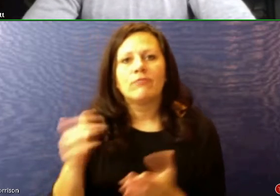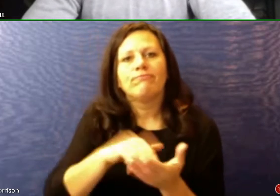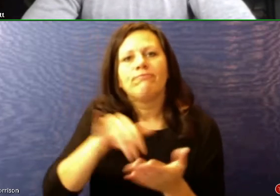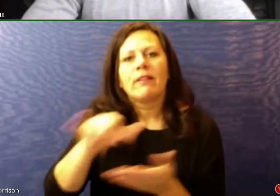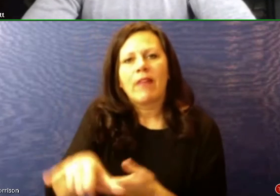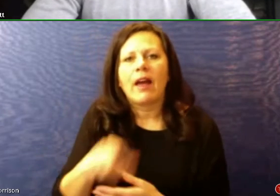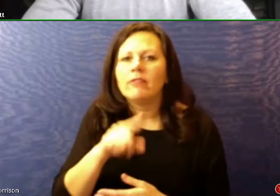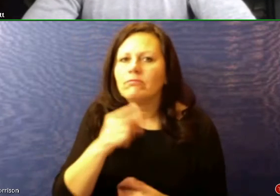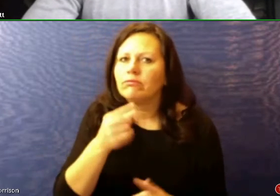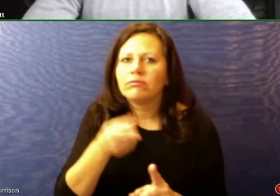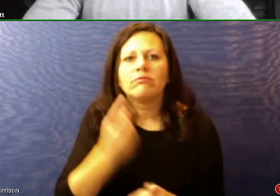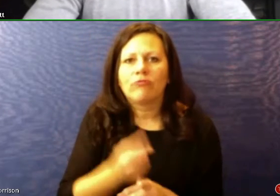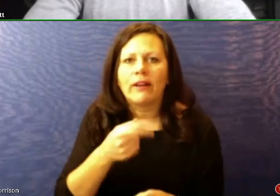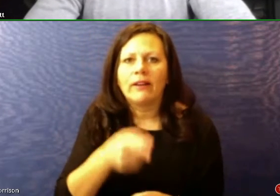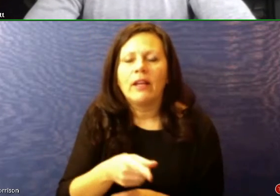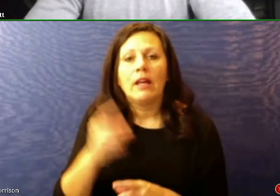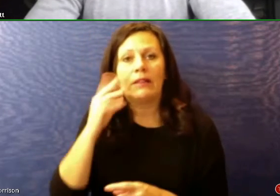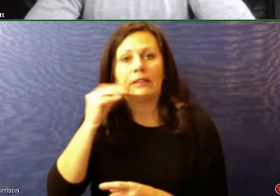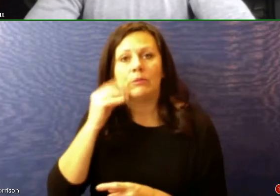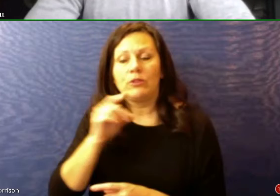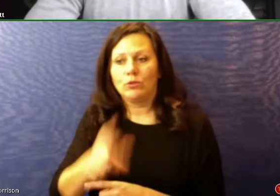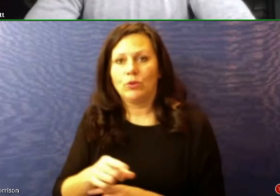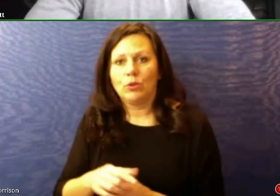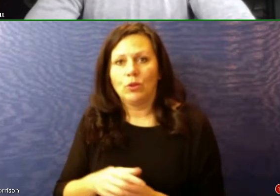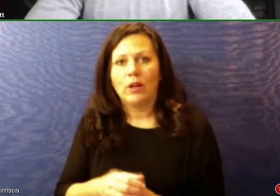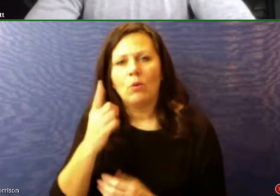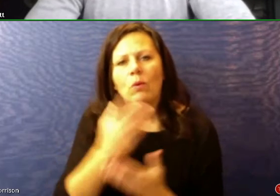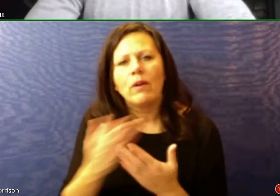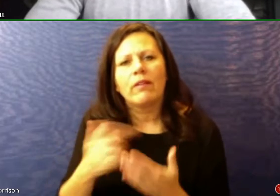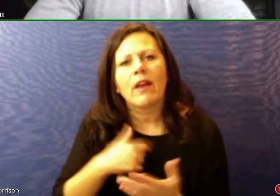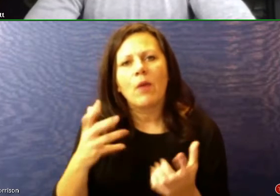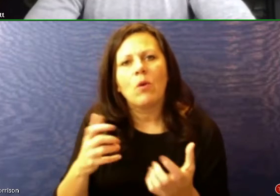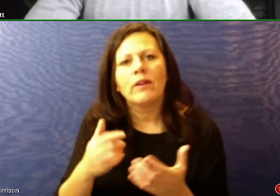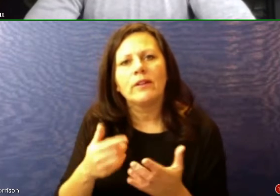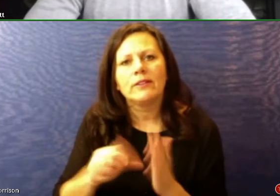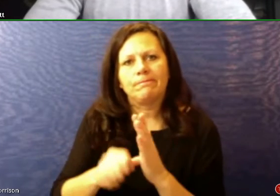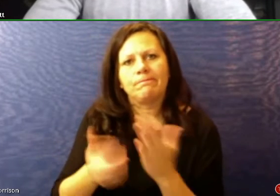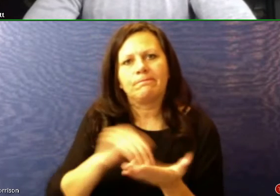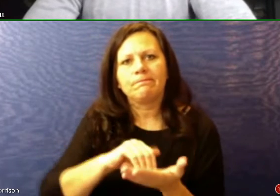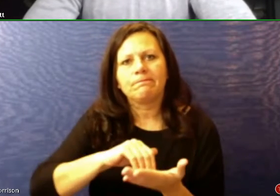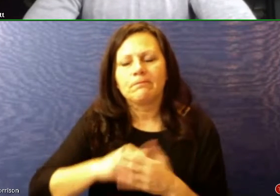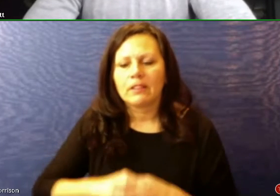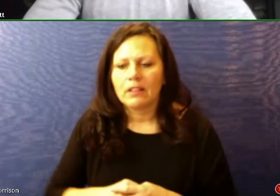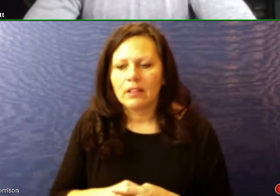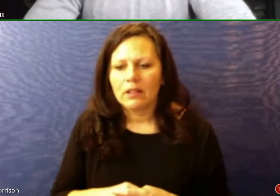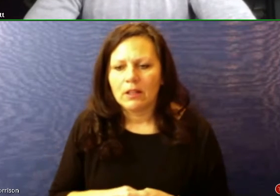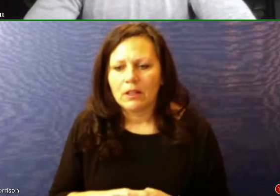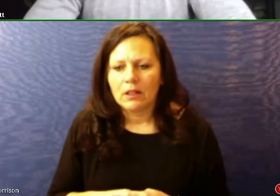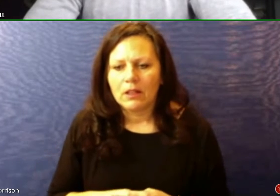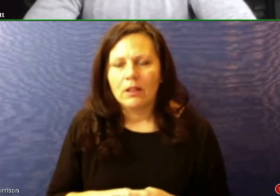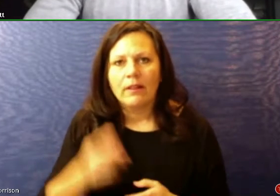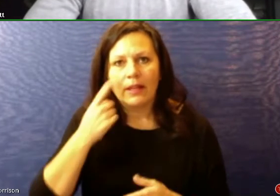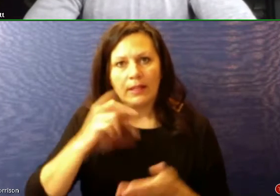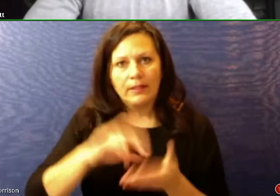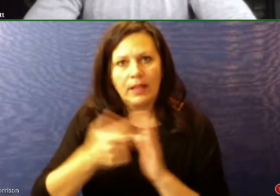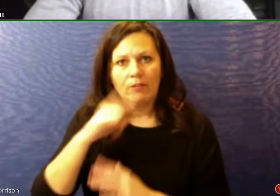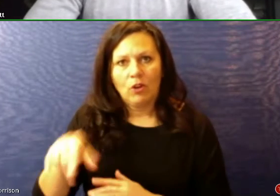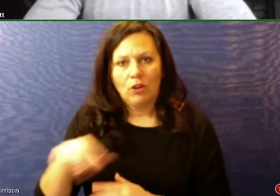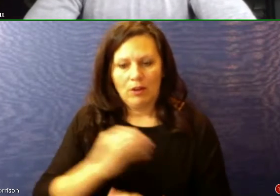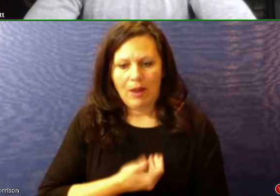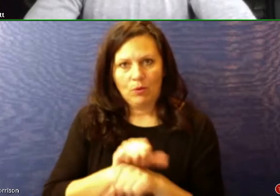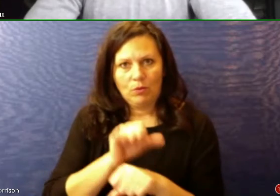and the experiences are truthful. But one thing that I wanted to reiterate is the intent of the work that we're trying